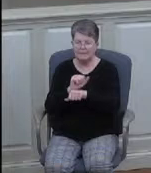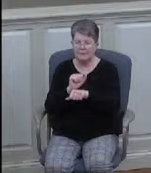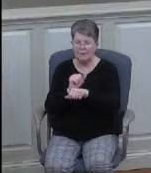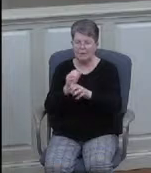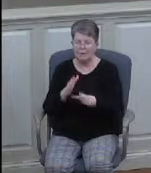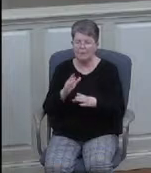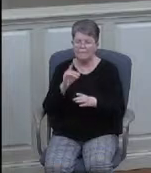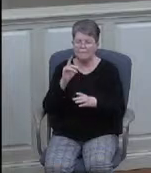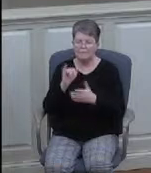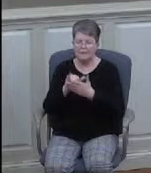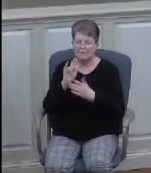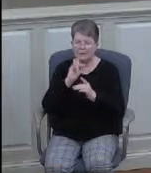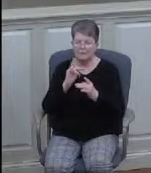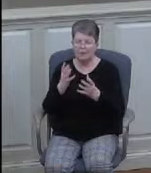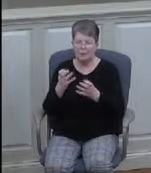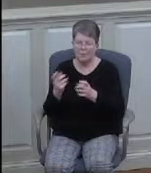you know,